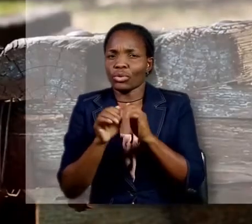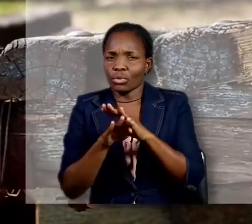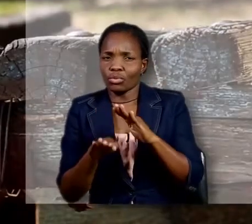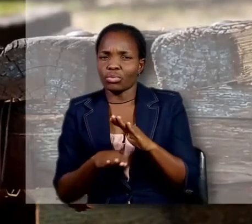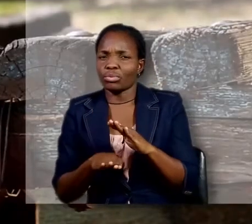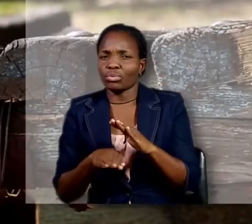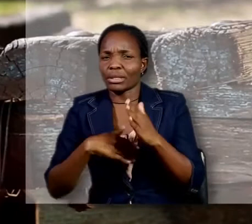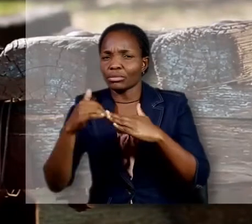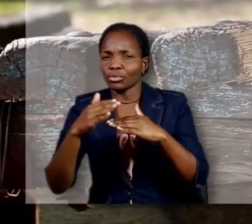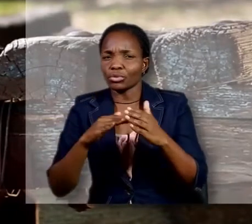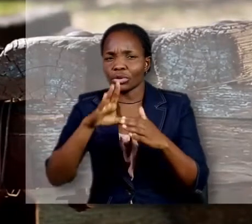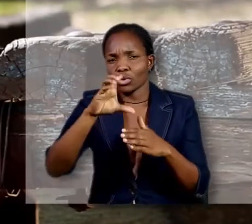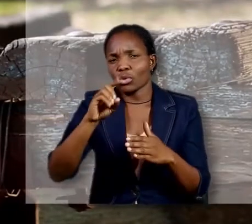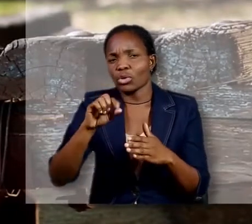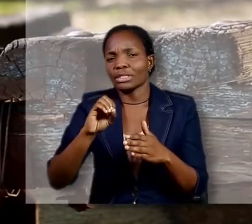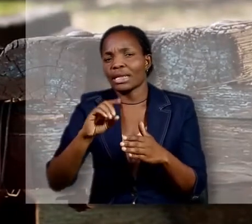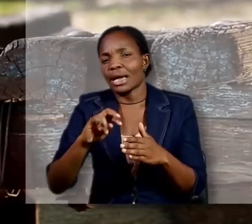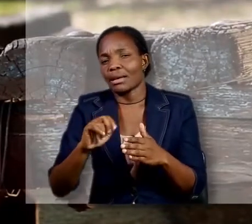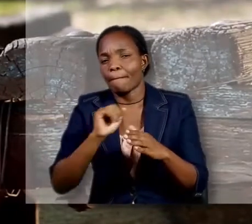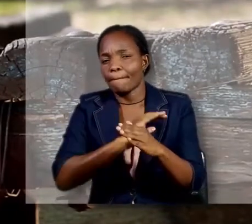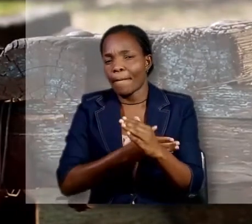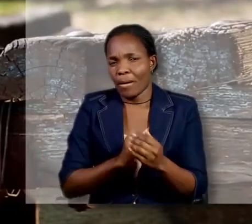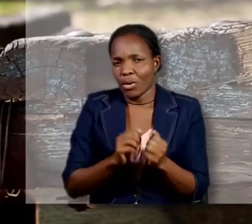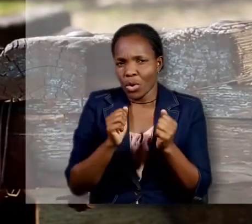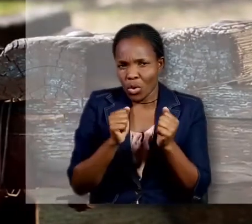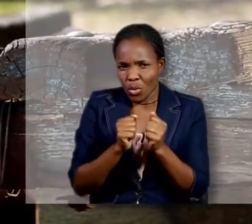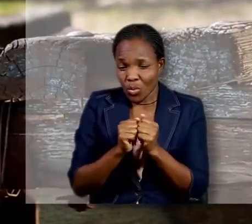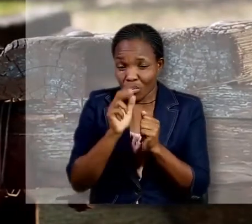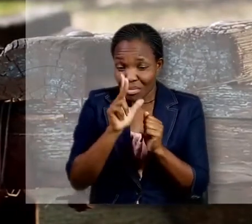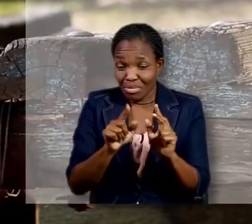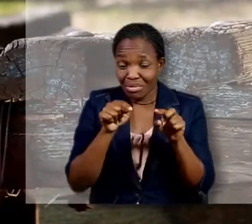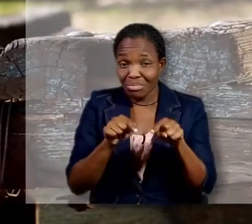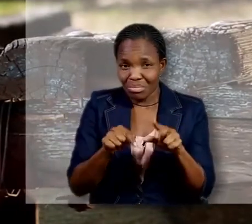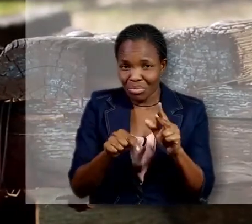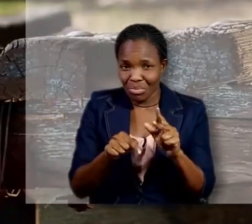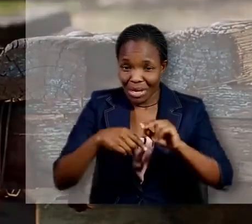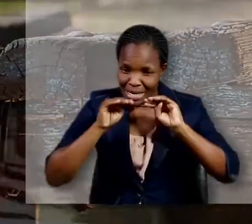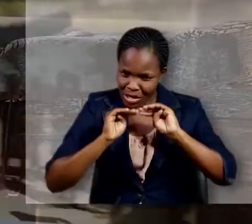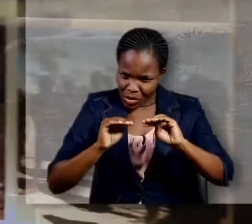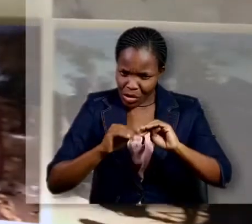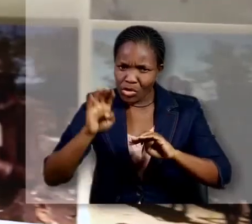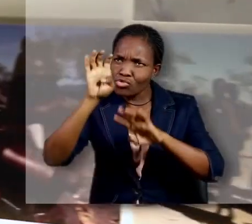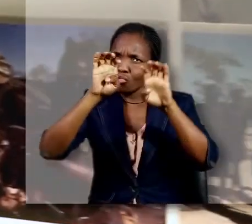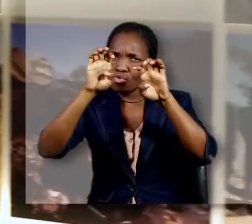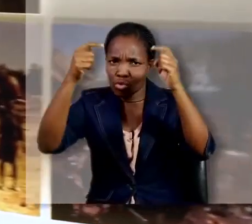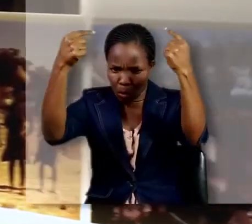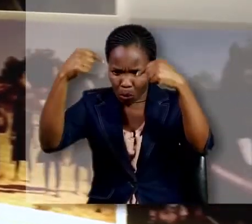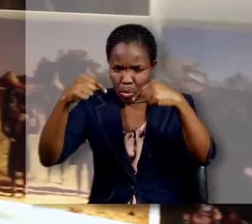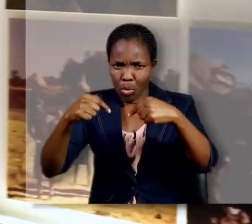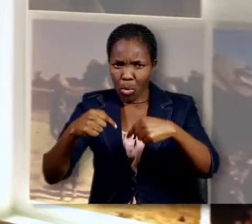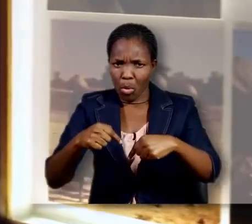Indigenous people who were educated in Europe returned home and were assigned to high government positions in the colony. The end